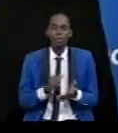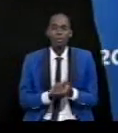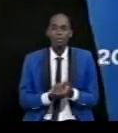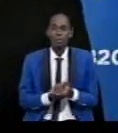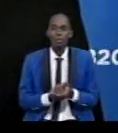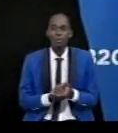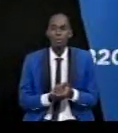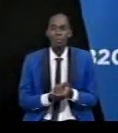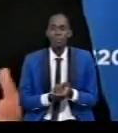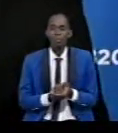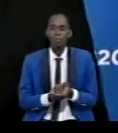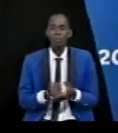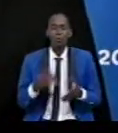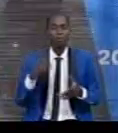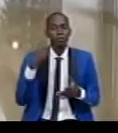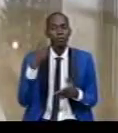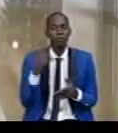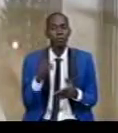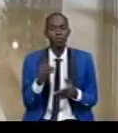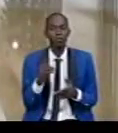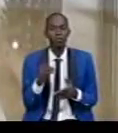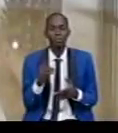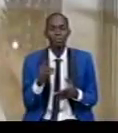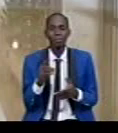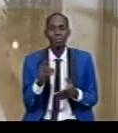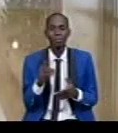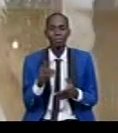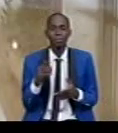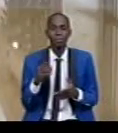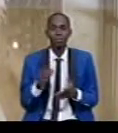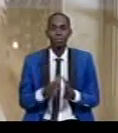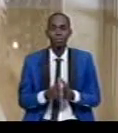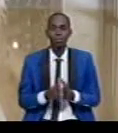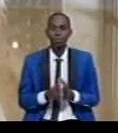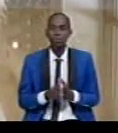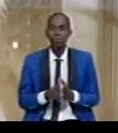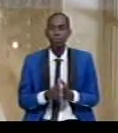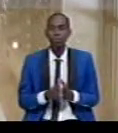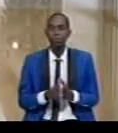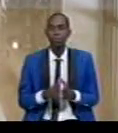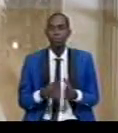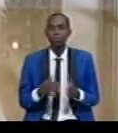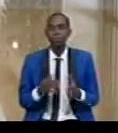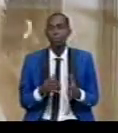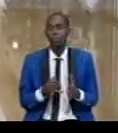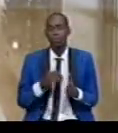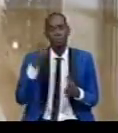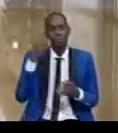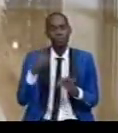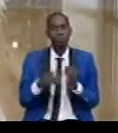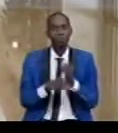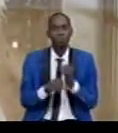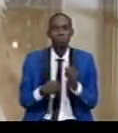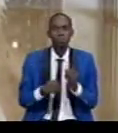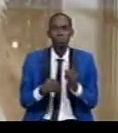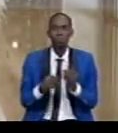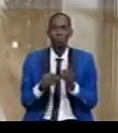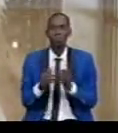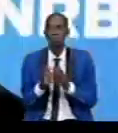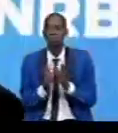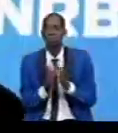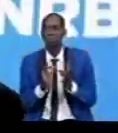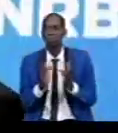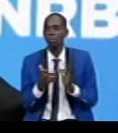National Religious Broadcasters. So they feature Christian media. It's kind of the who's who of Christian media. So